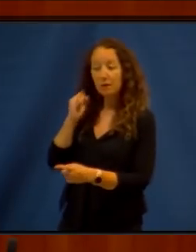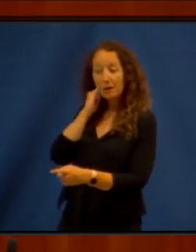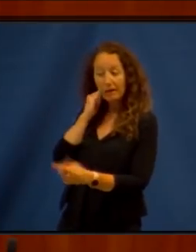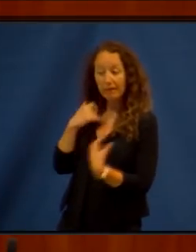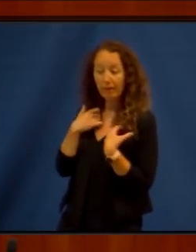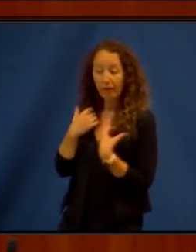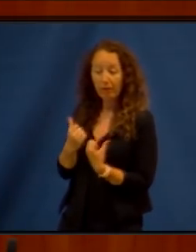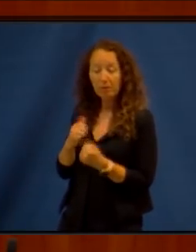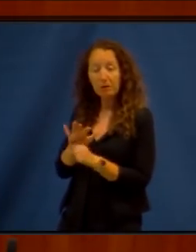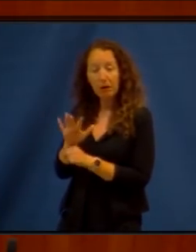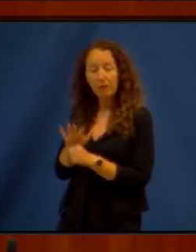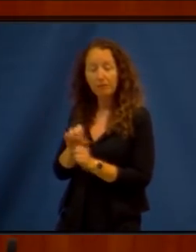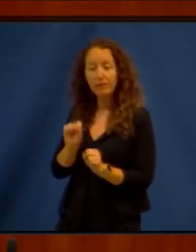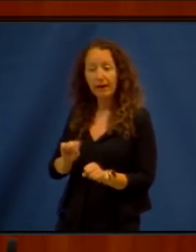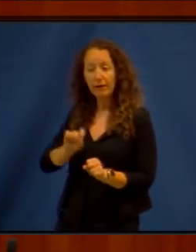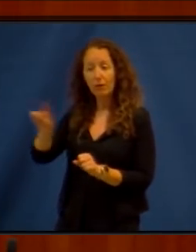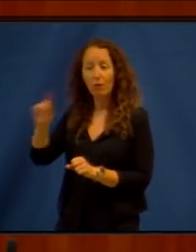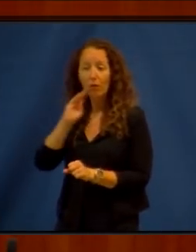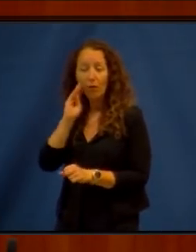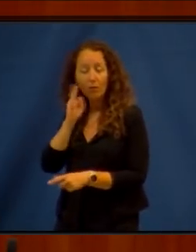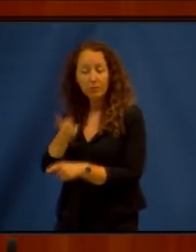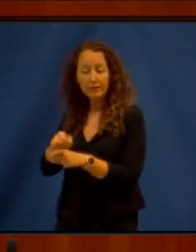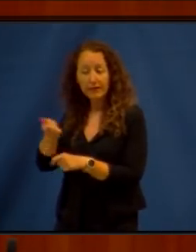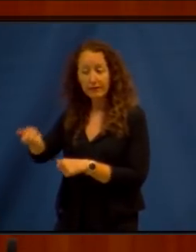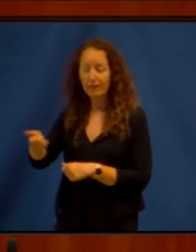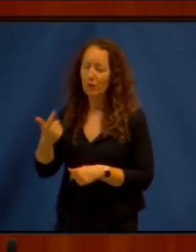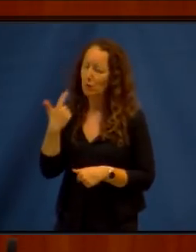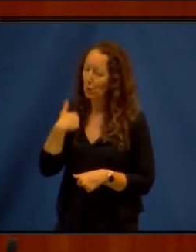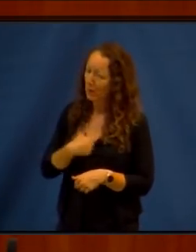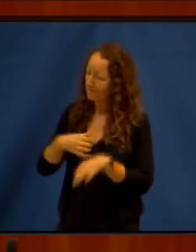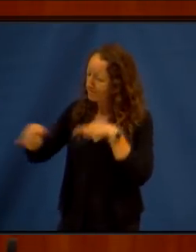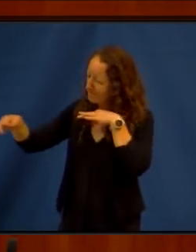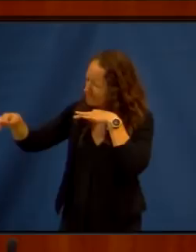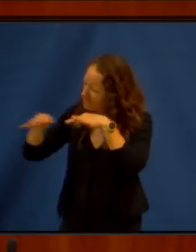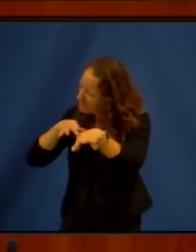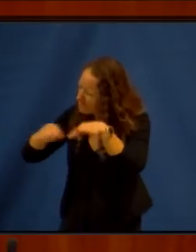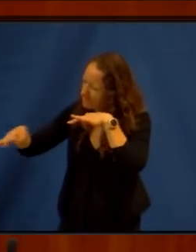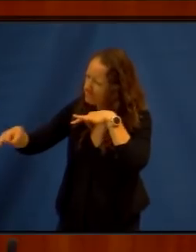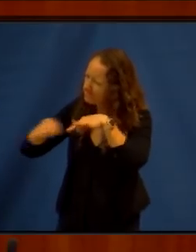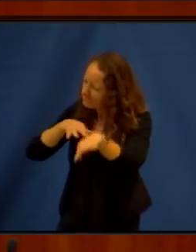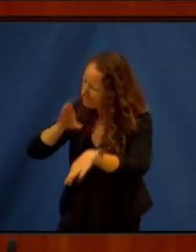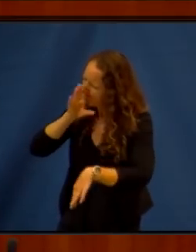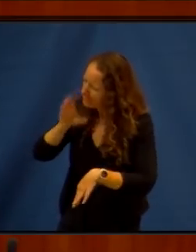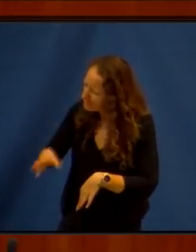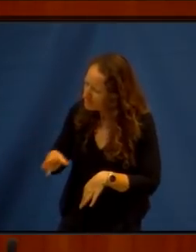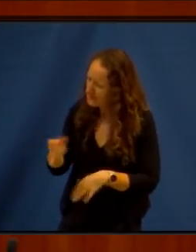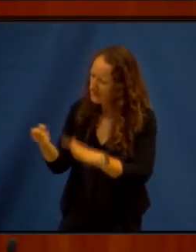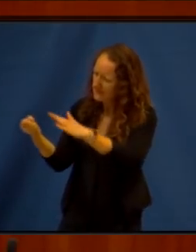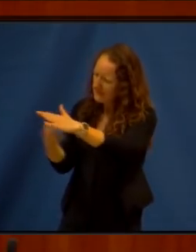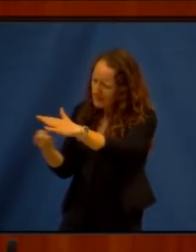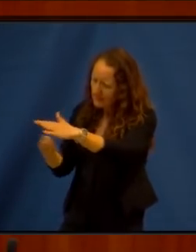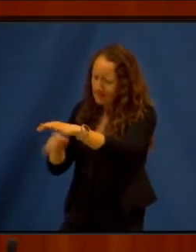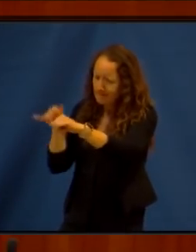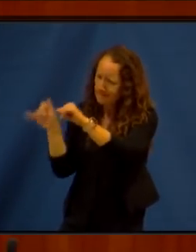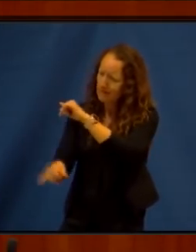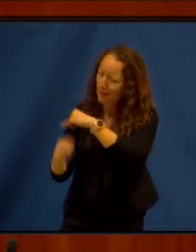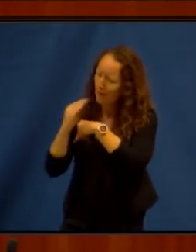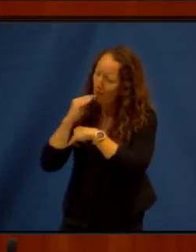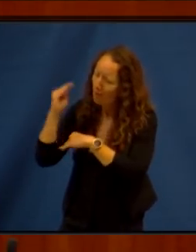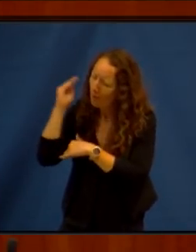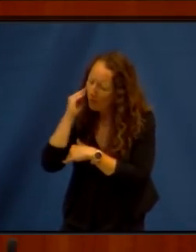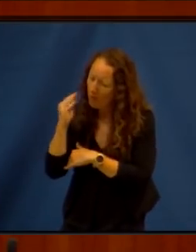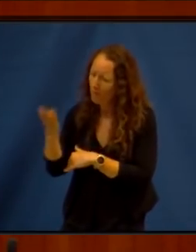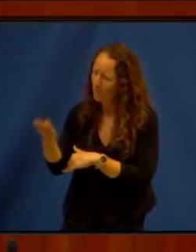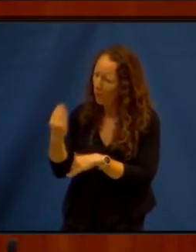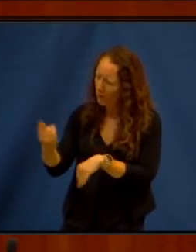very explicit instructions about self-isolating, quarantining for 14 days, maintaining distance,